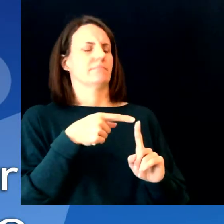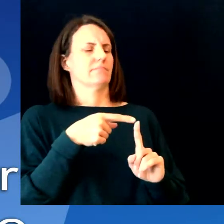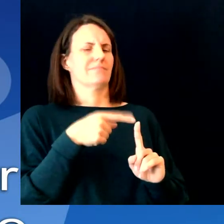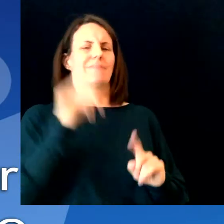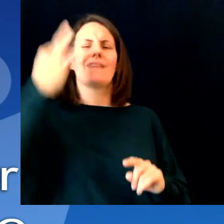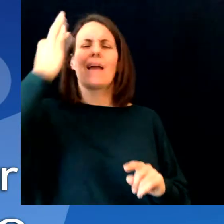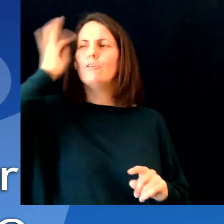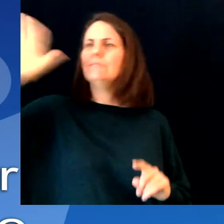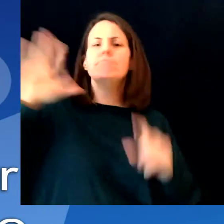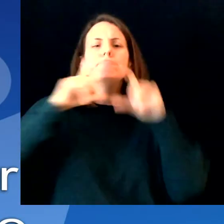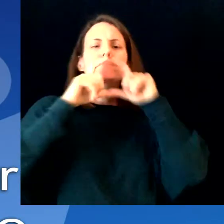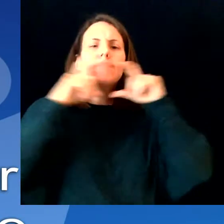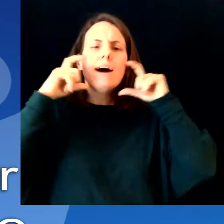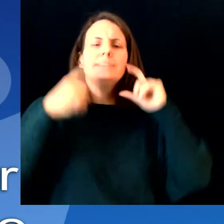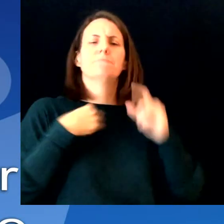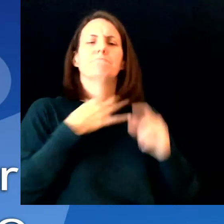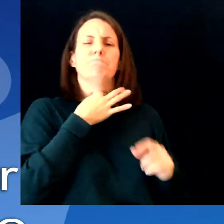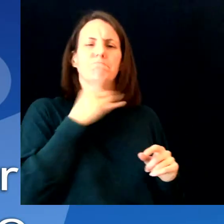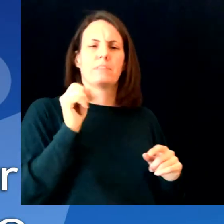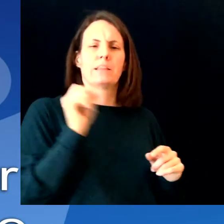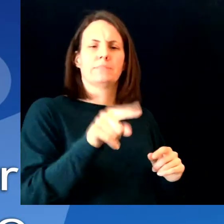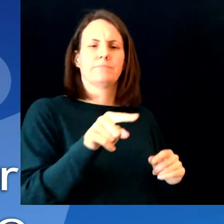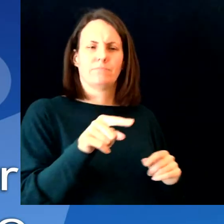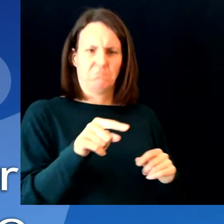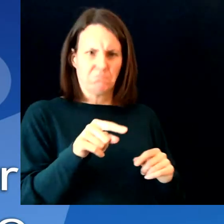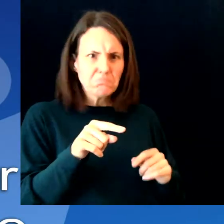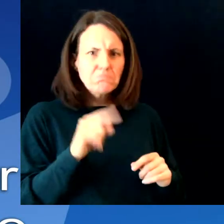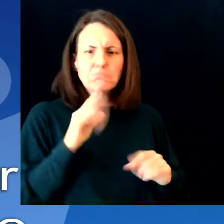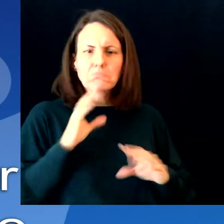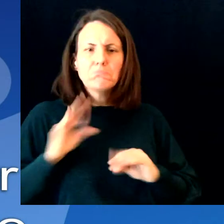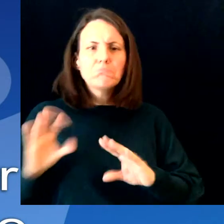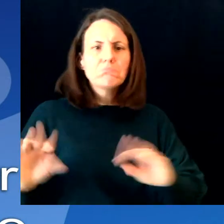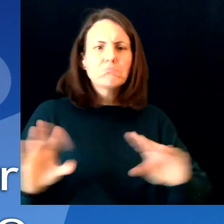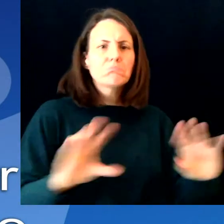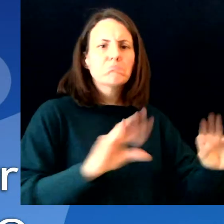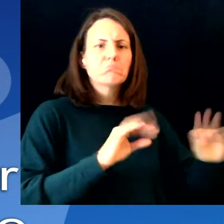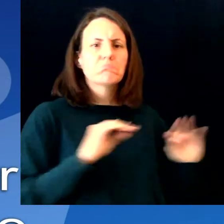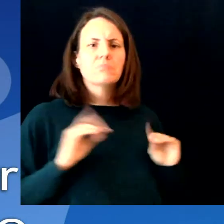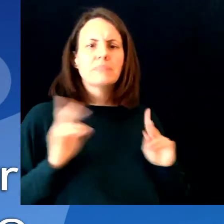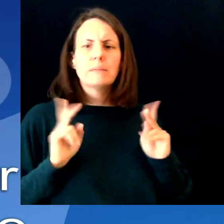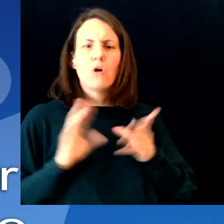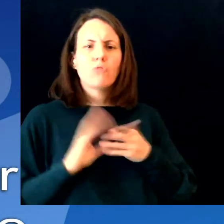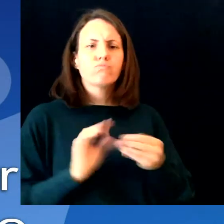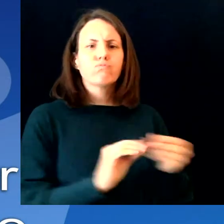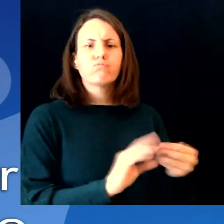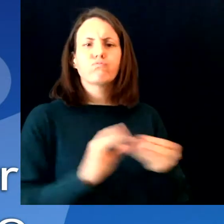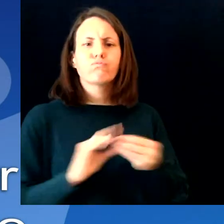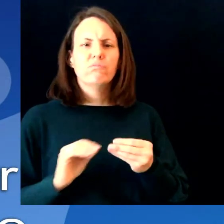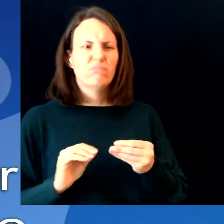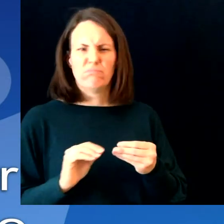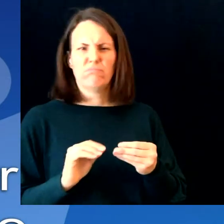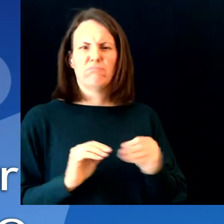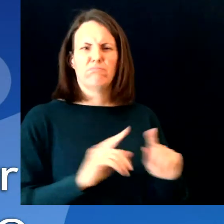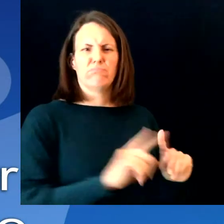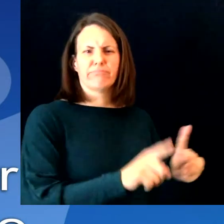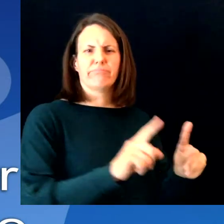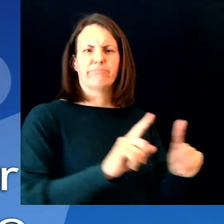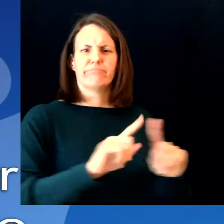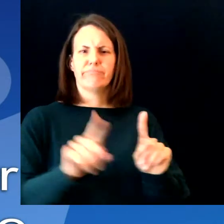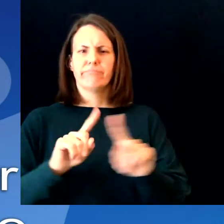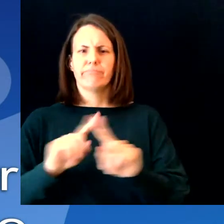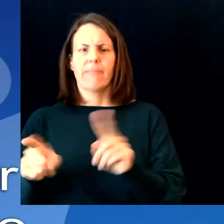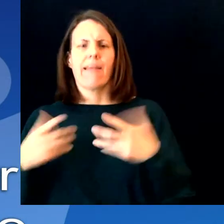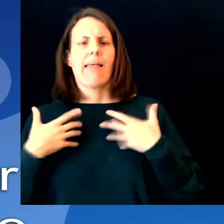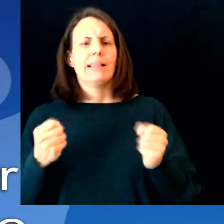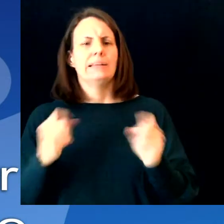mixed results from different health departments and other communities in our area about some getting